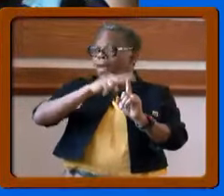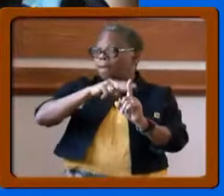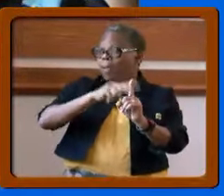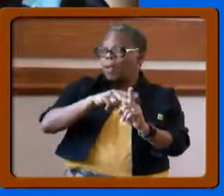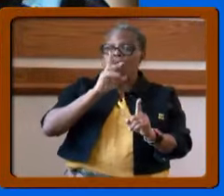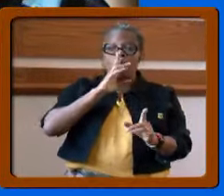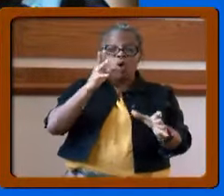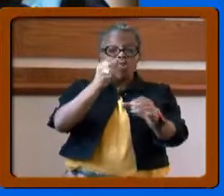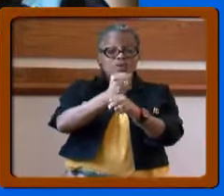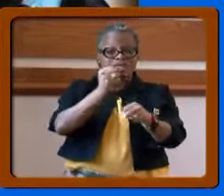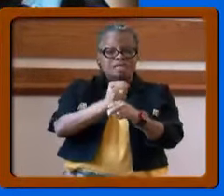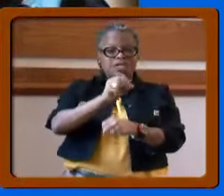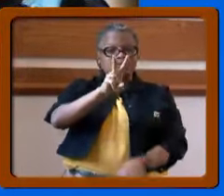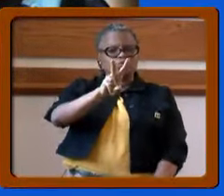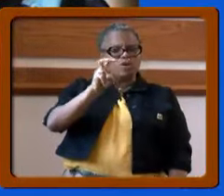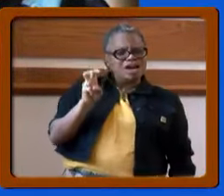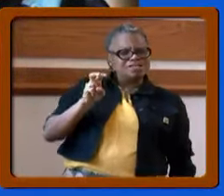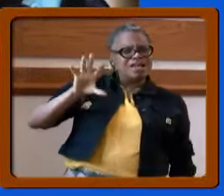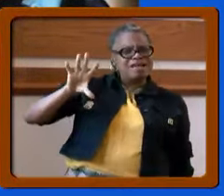will receive up to